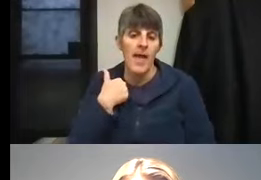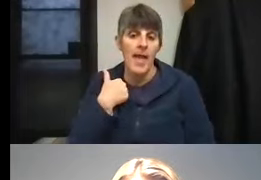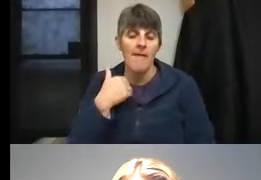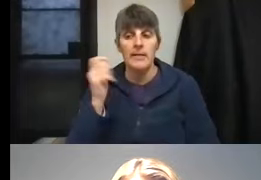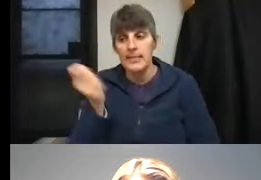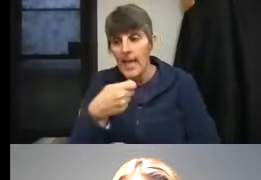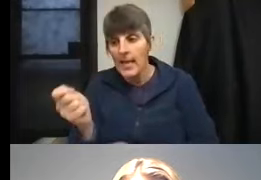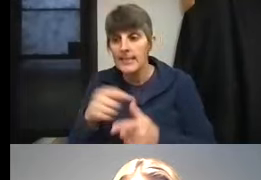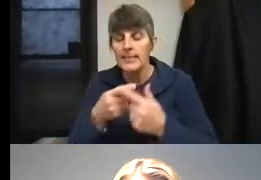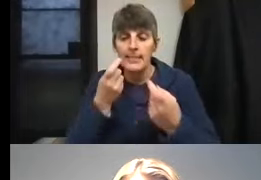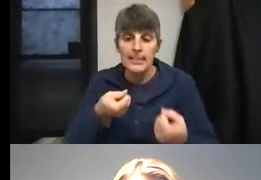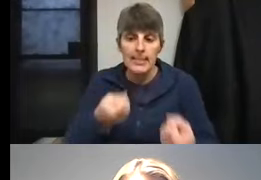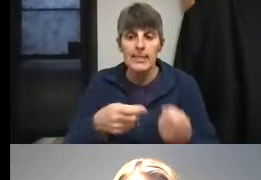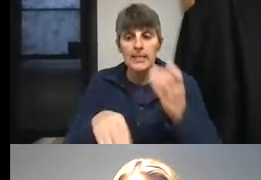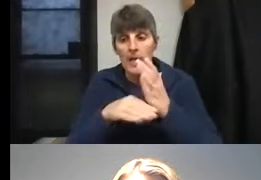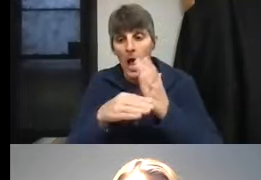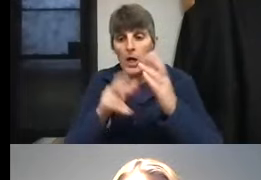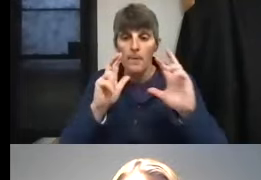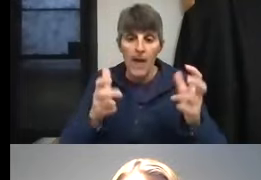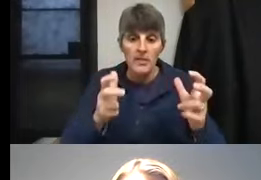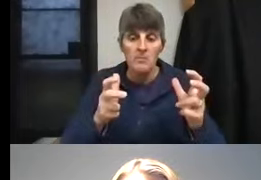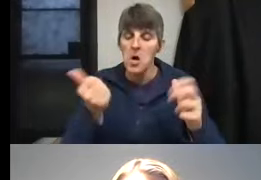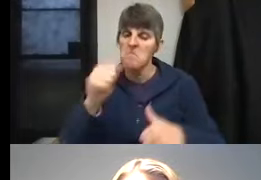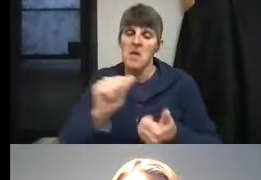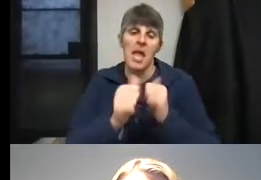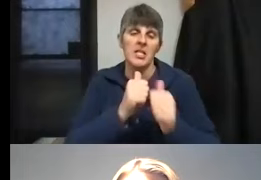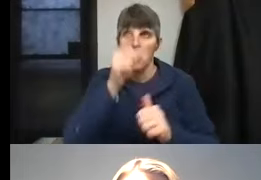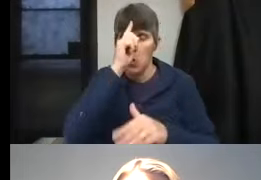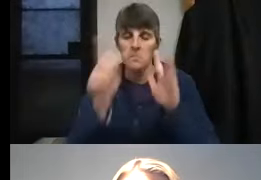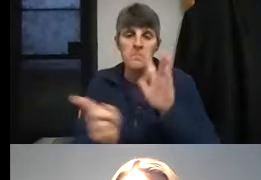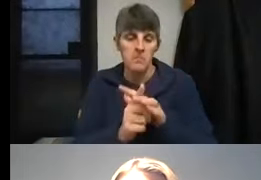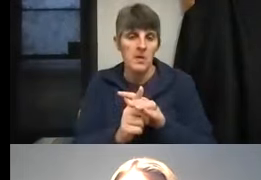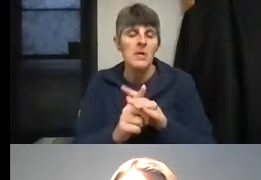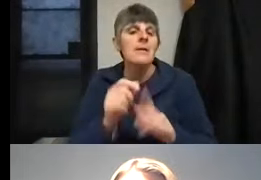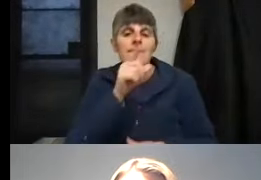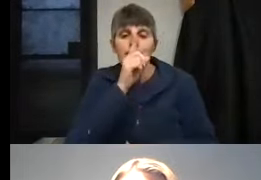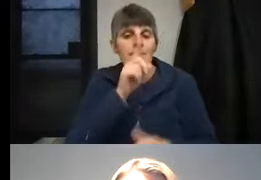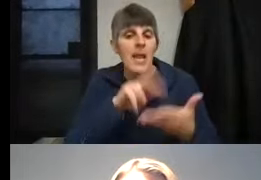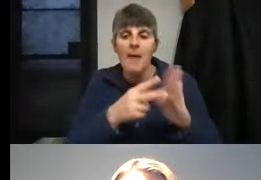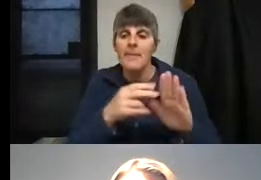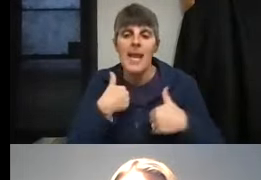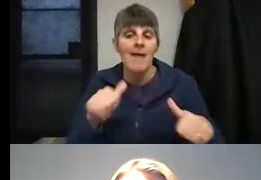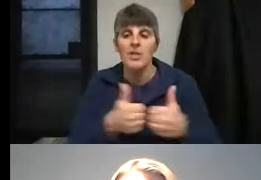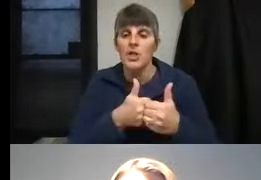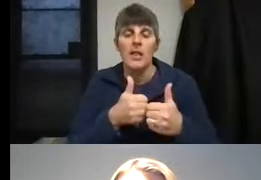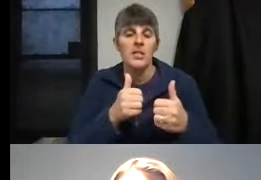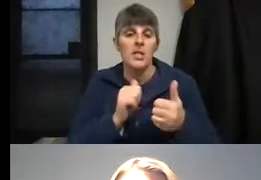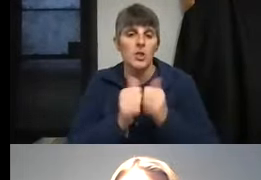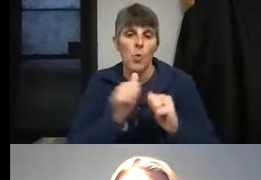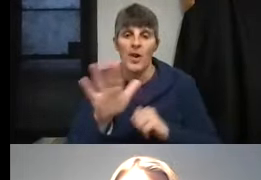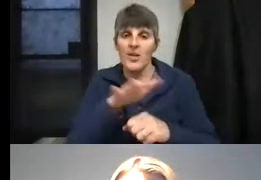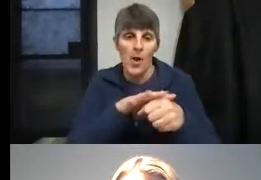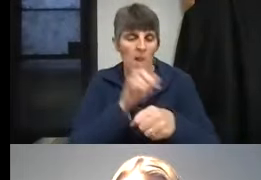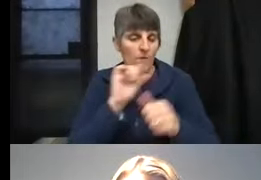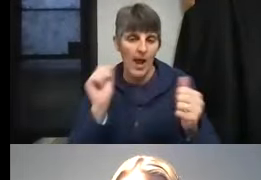tennis, skiing, soccer, basketball, pretty much any sport you can think of. It doesn't mean they have a challenger sport in your area for